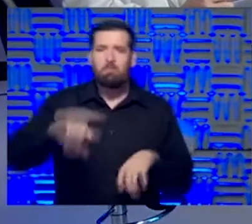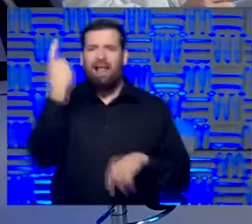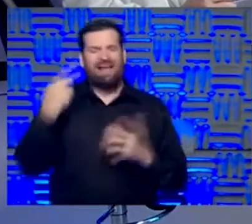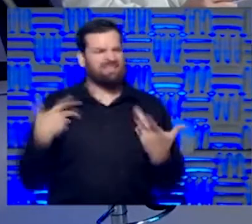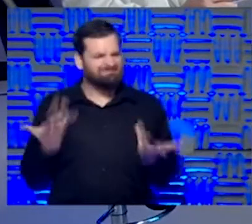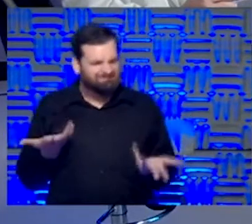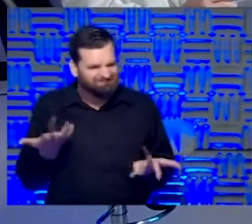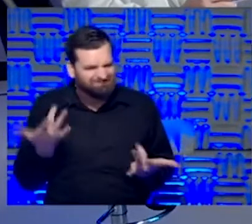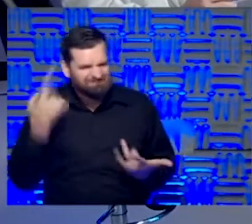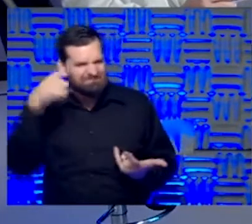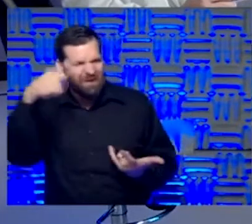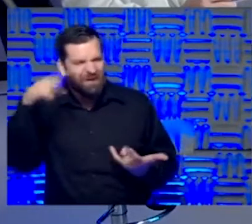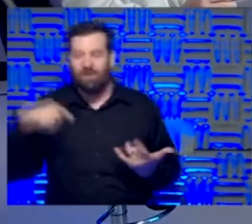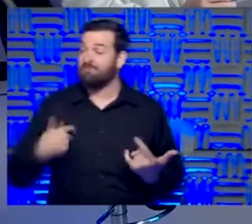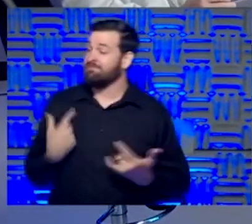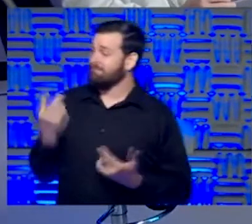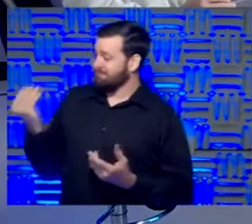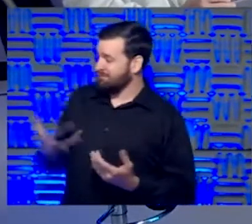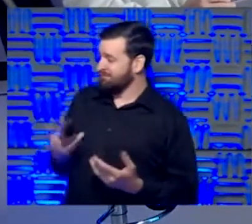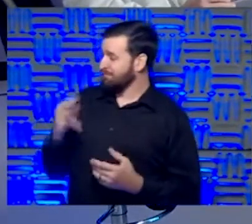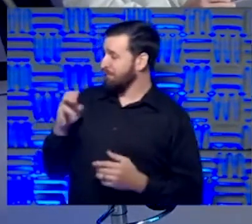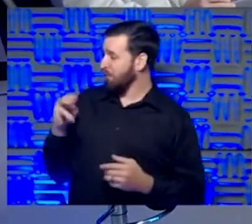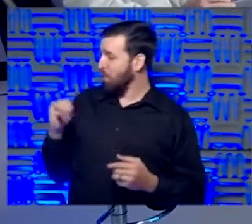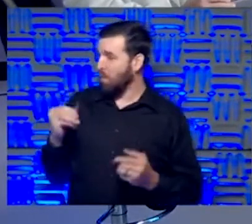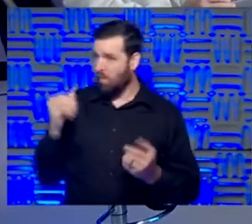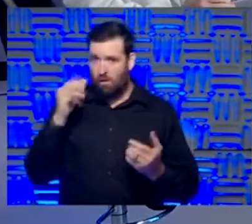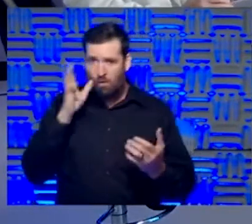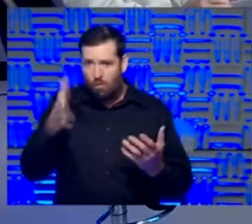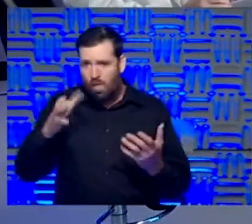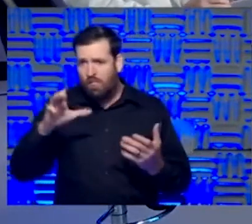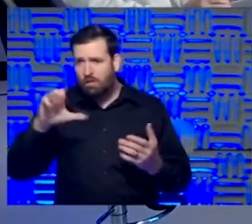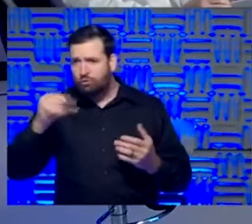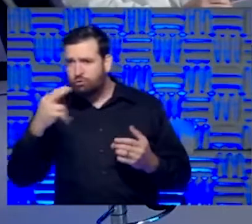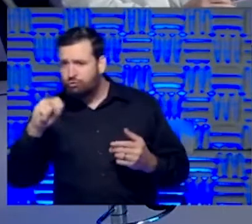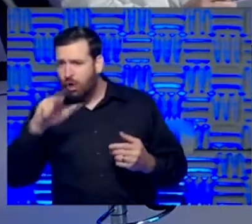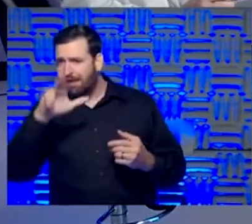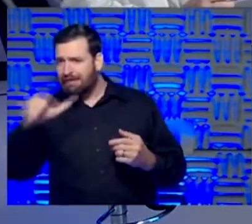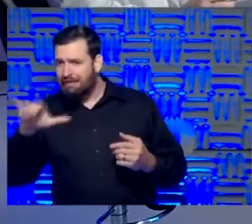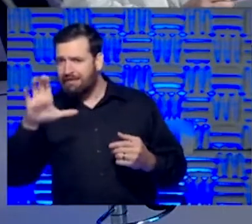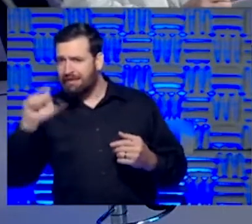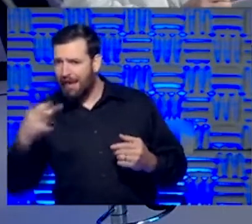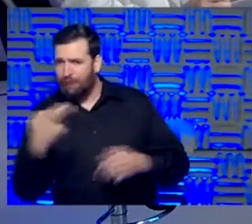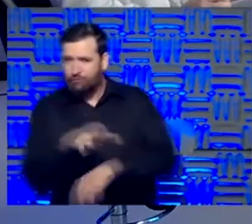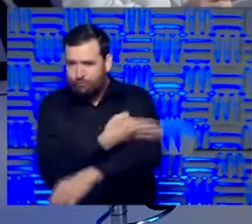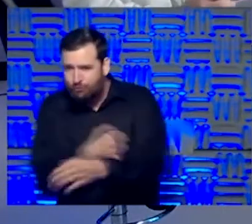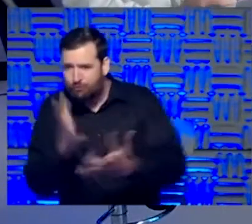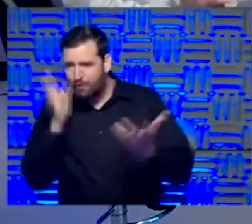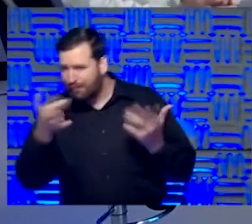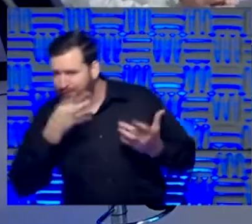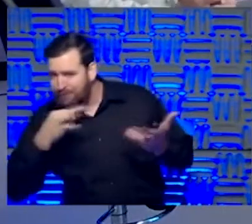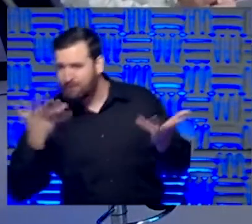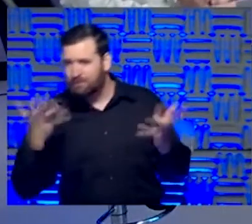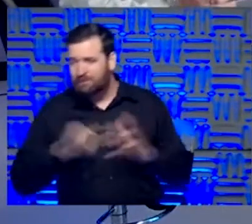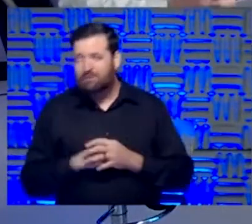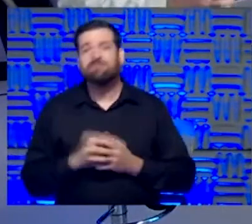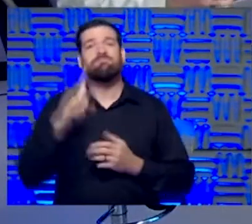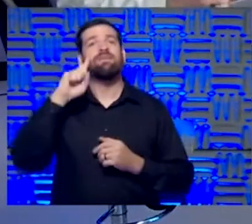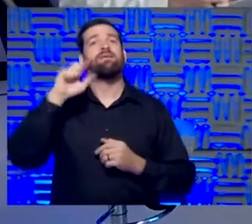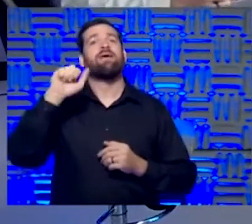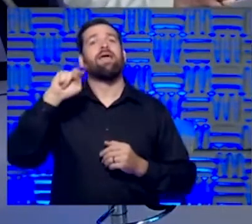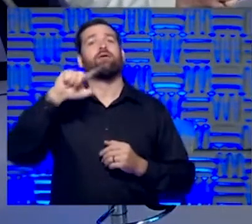that. Maybe I'm just grateful I got the memo. Are you going to start breaking out in Johnny Cash one of you anytime here now? That's right. Here we go. I think we have Angela